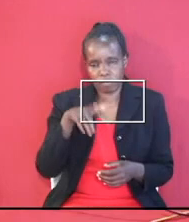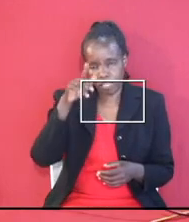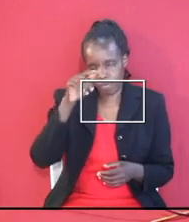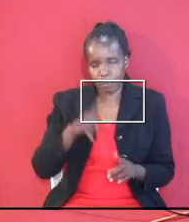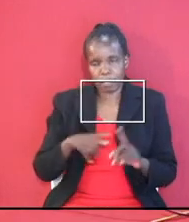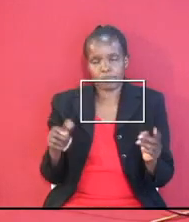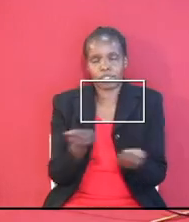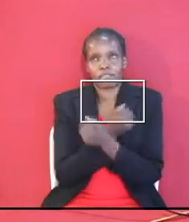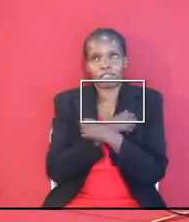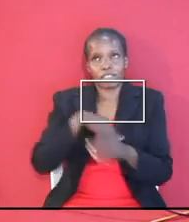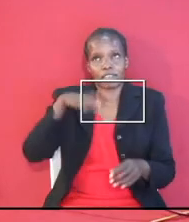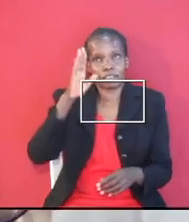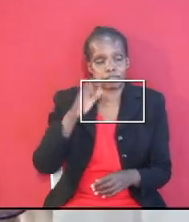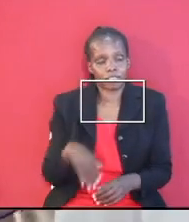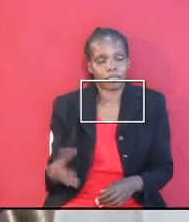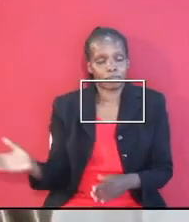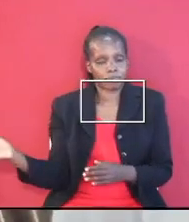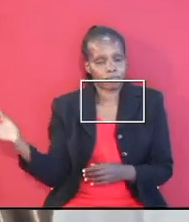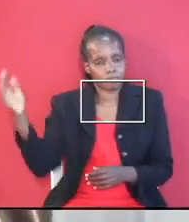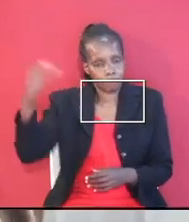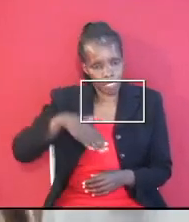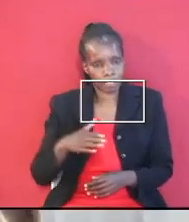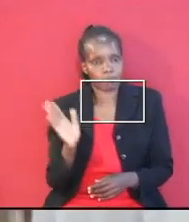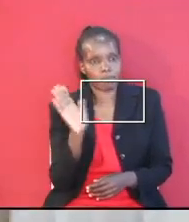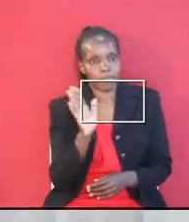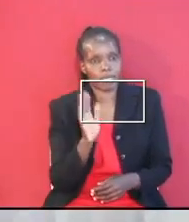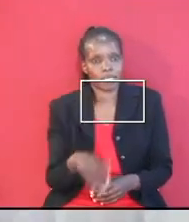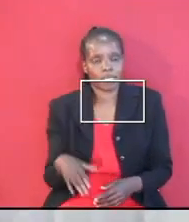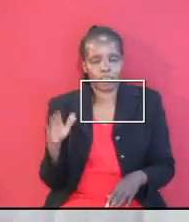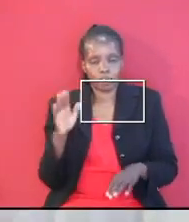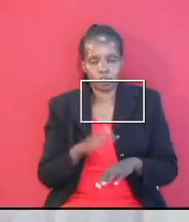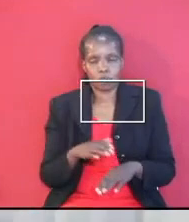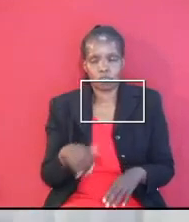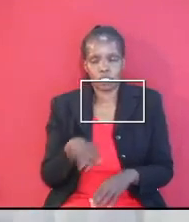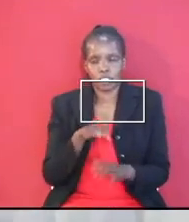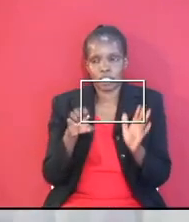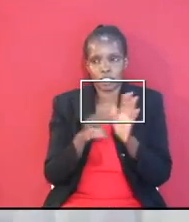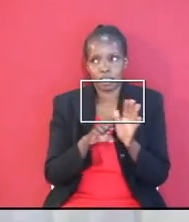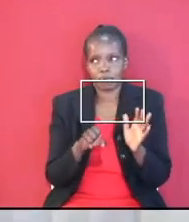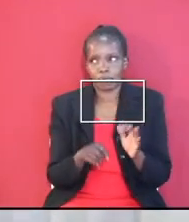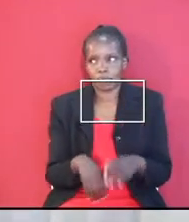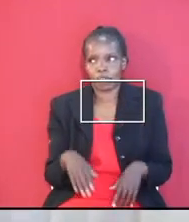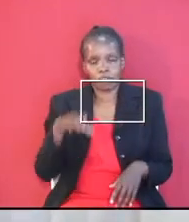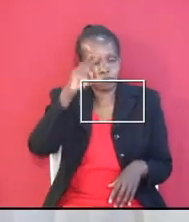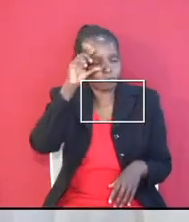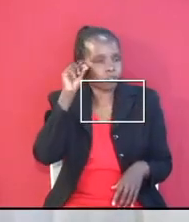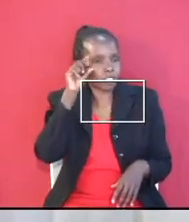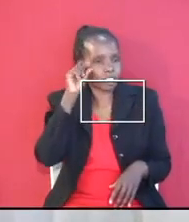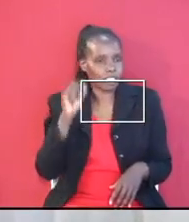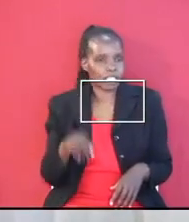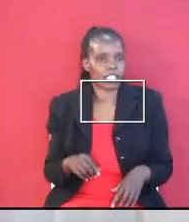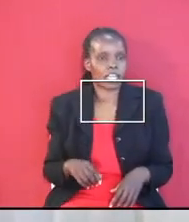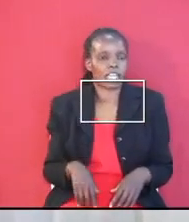so much, he will still bring you back to your what? To your fold. A good example, before I come this side, Moses.